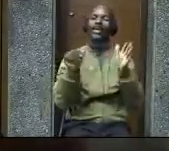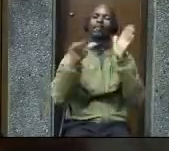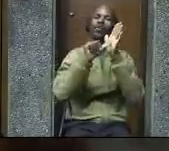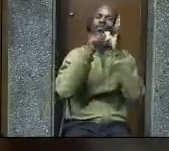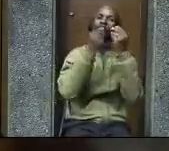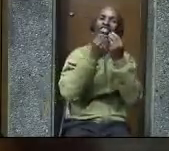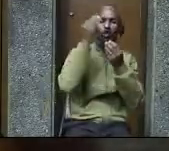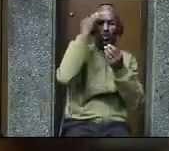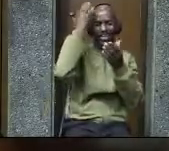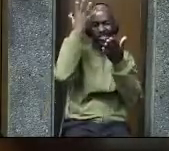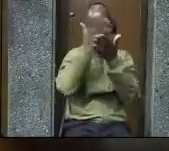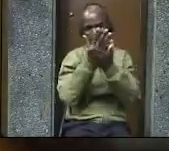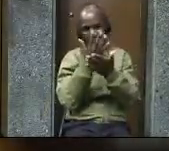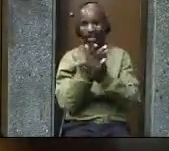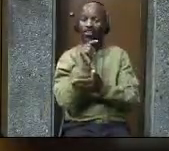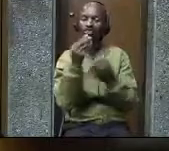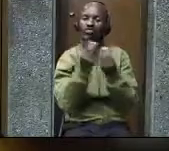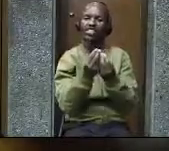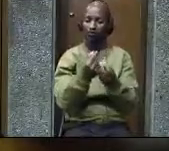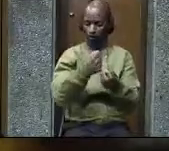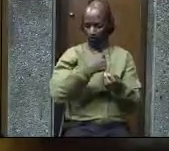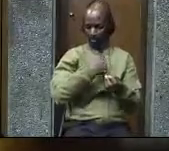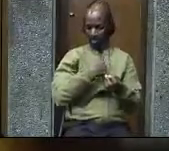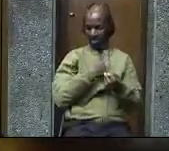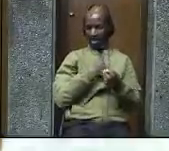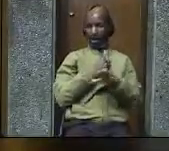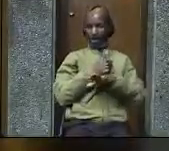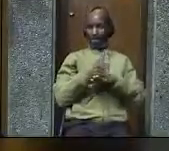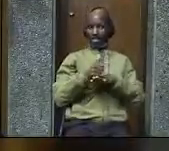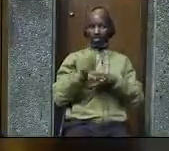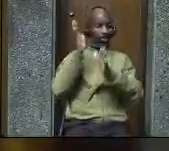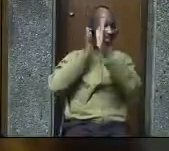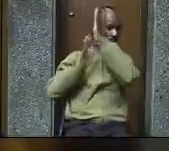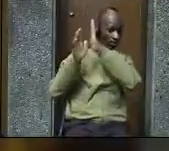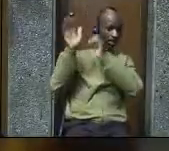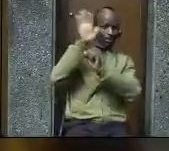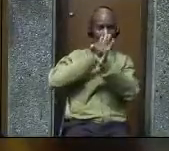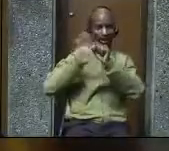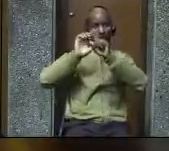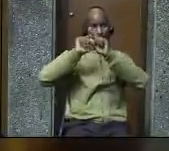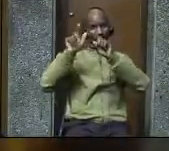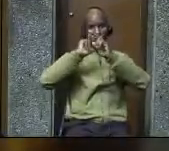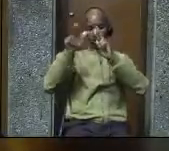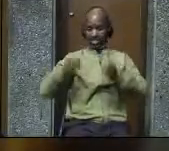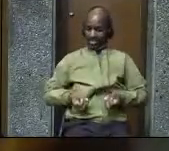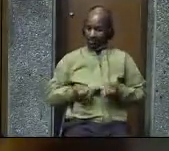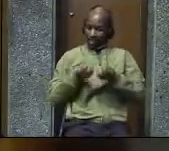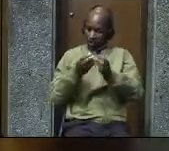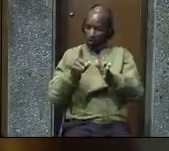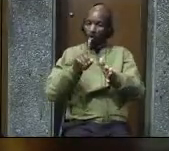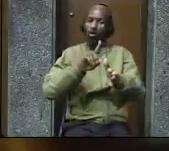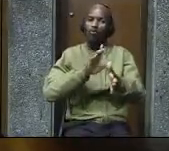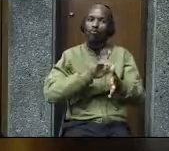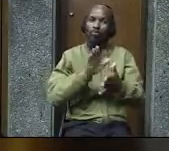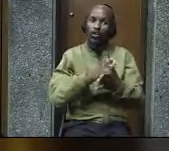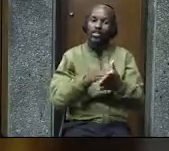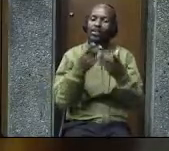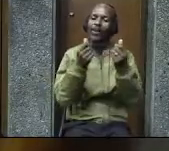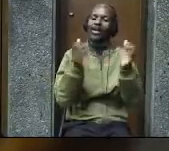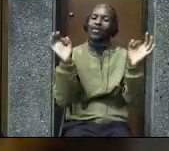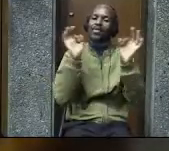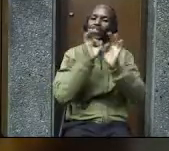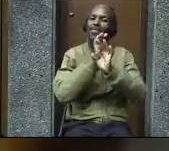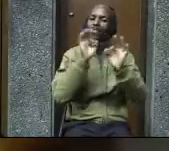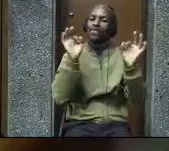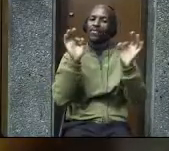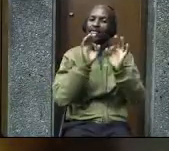and we're asking ourselves, this thing belongs to me based on the historical background, but it won't come to you because of auna mali,